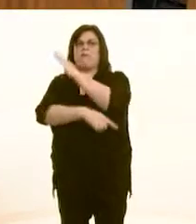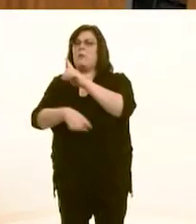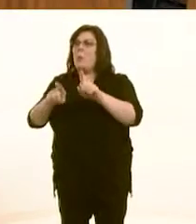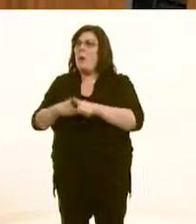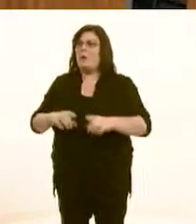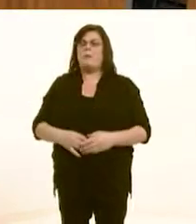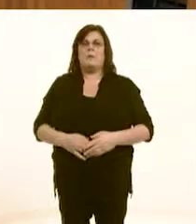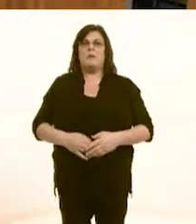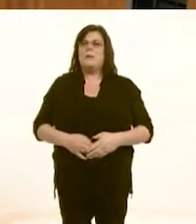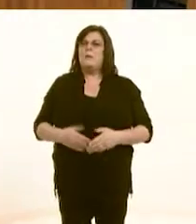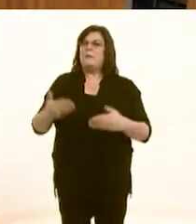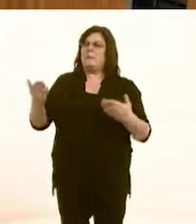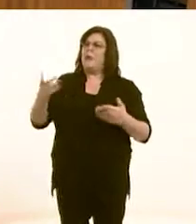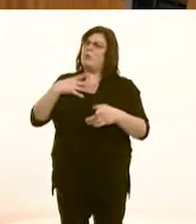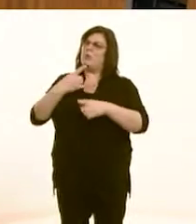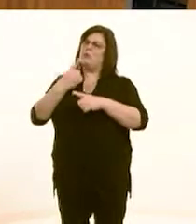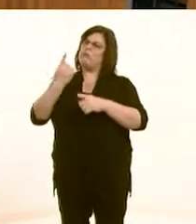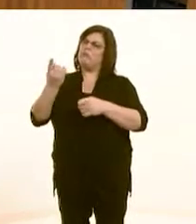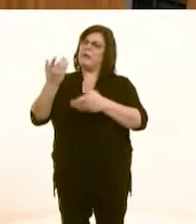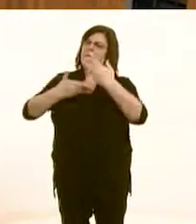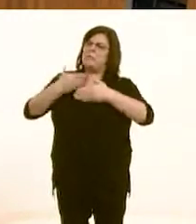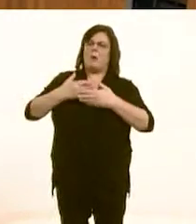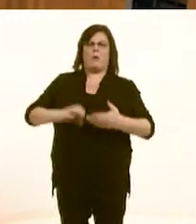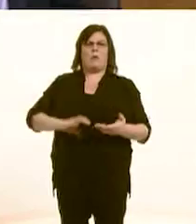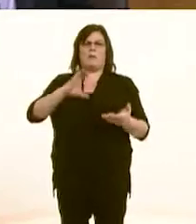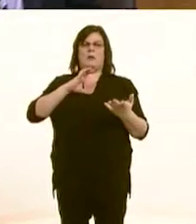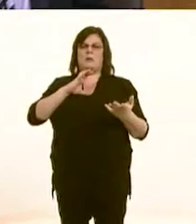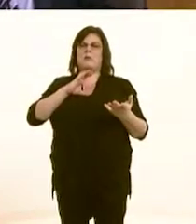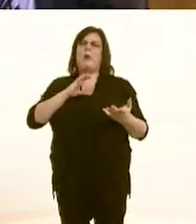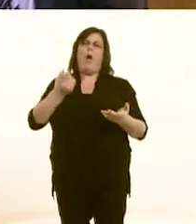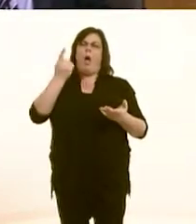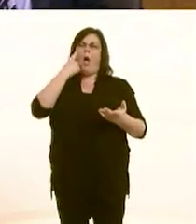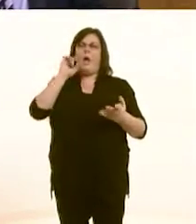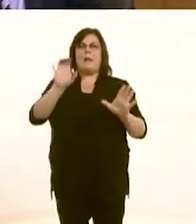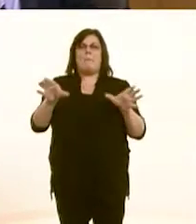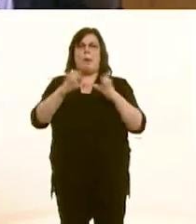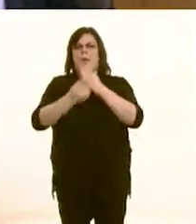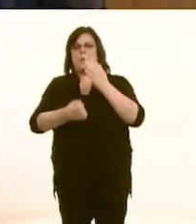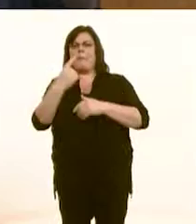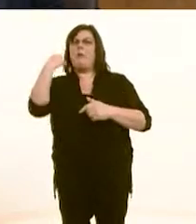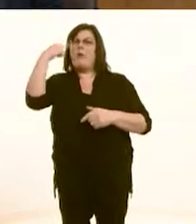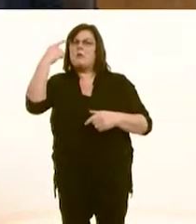Tories. But he talks about competence. Let's just examine what his party has done in London, shall we?